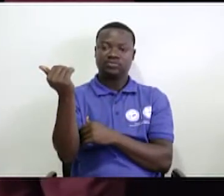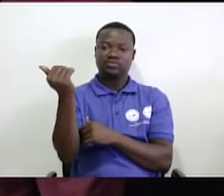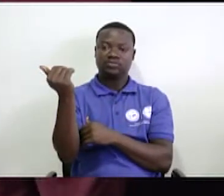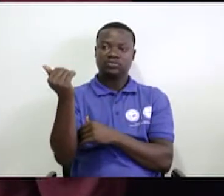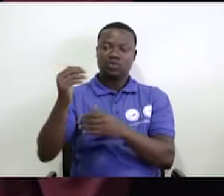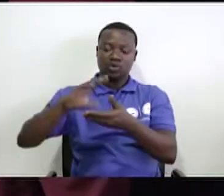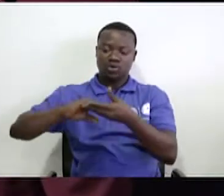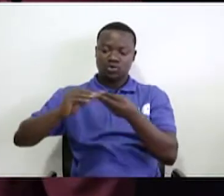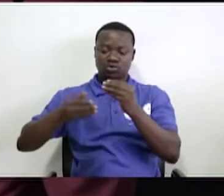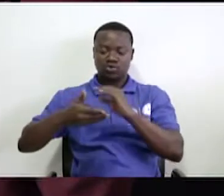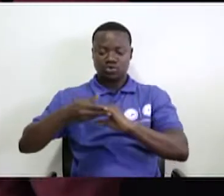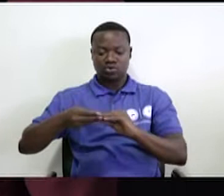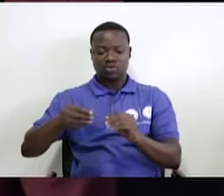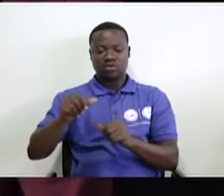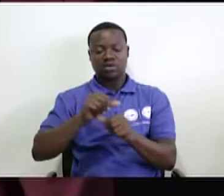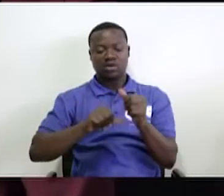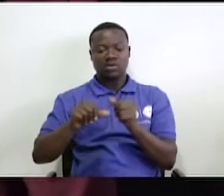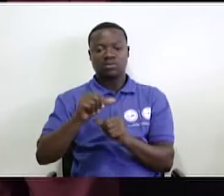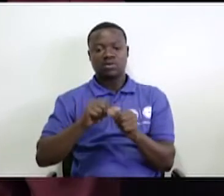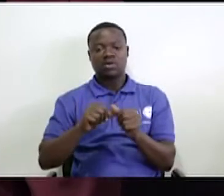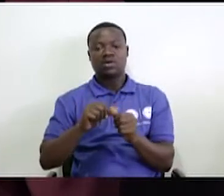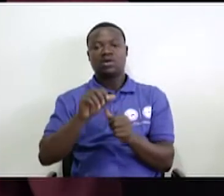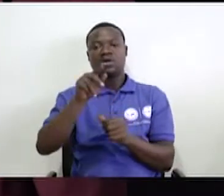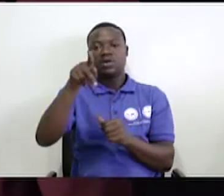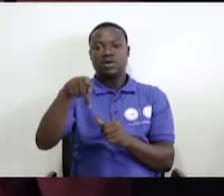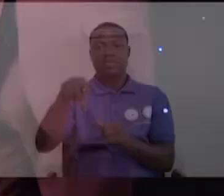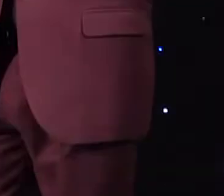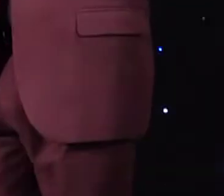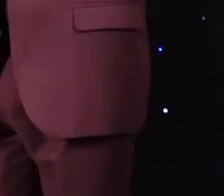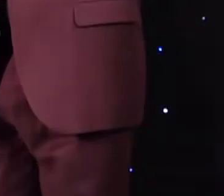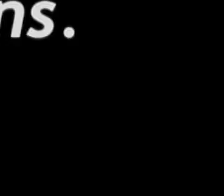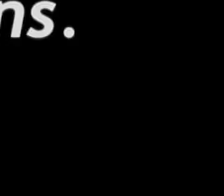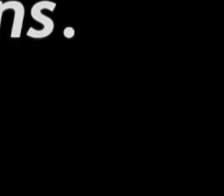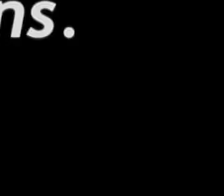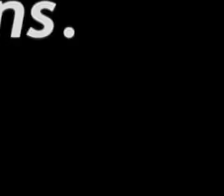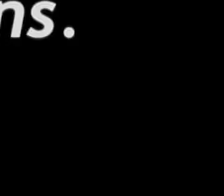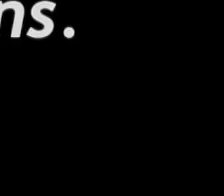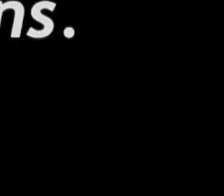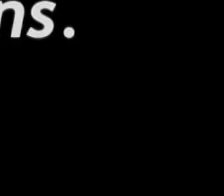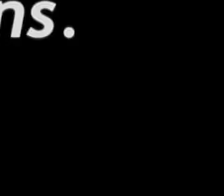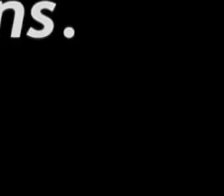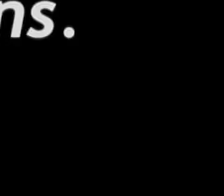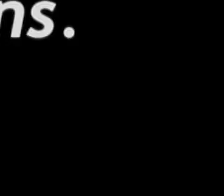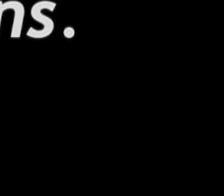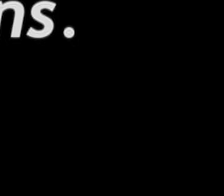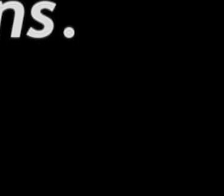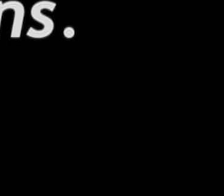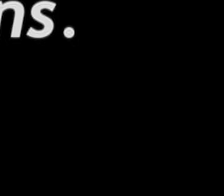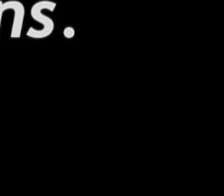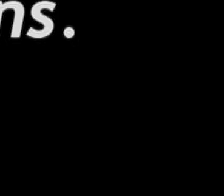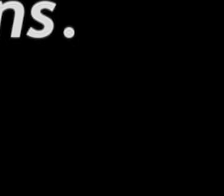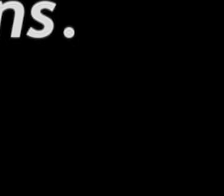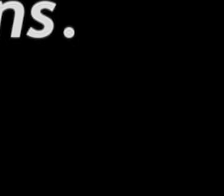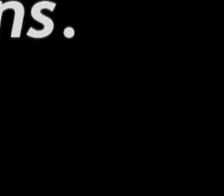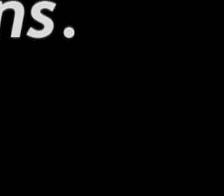story of the prodigal son. Eye oba kohino no eho asem shows God's